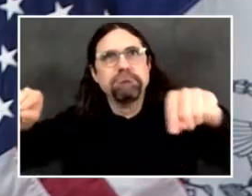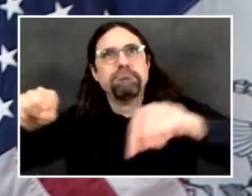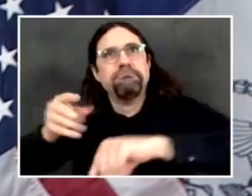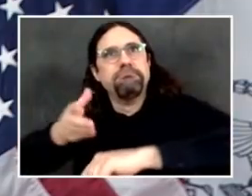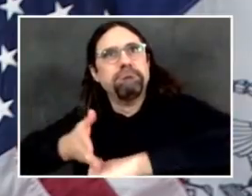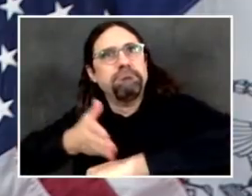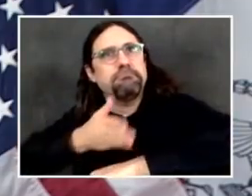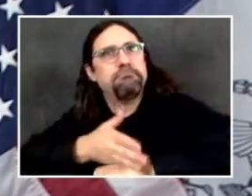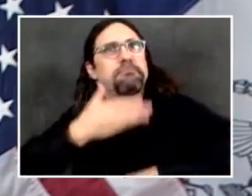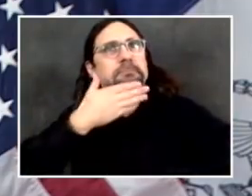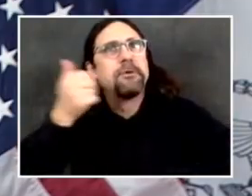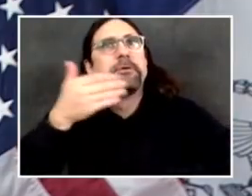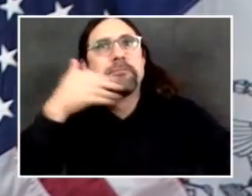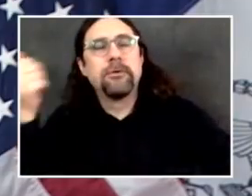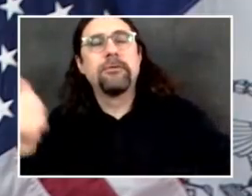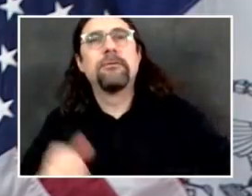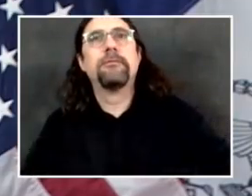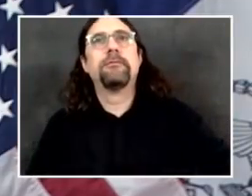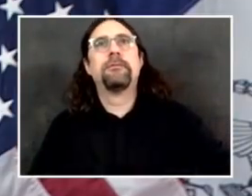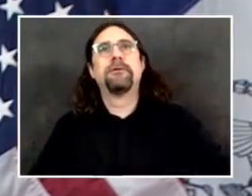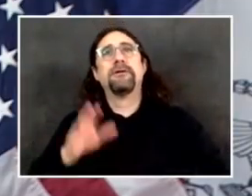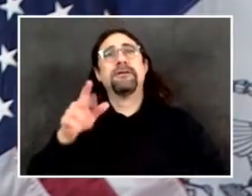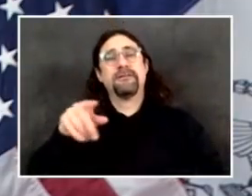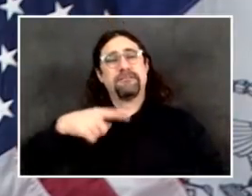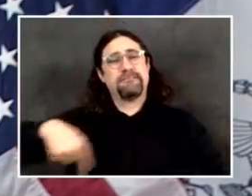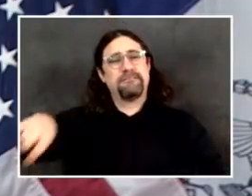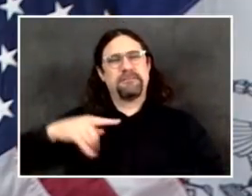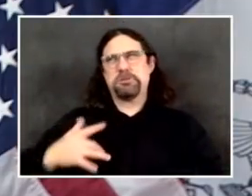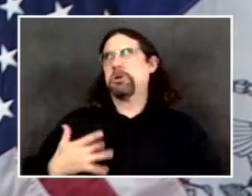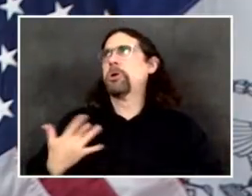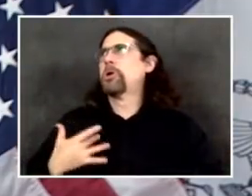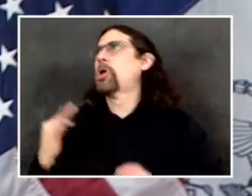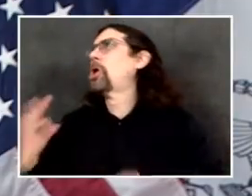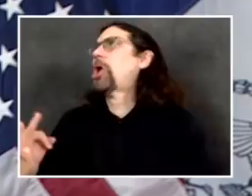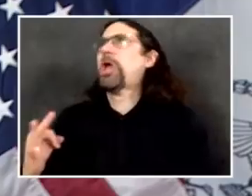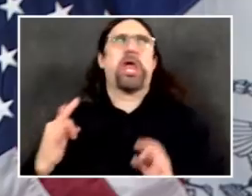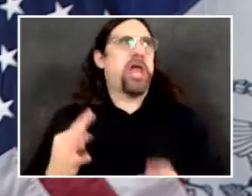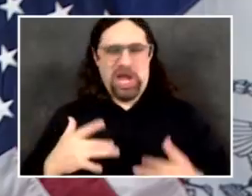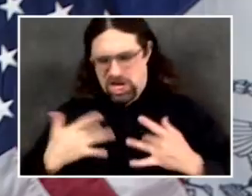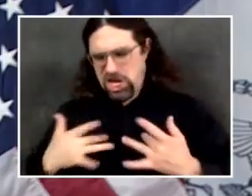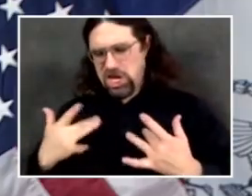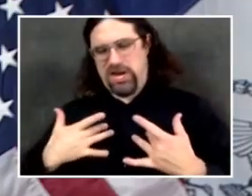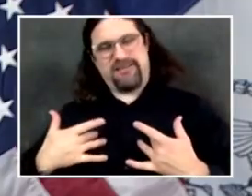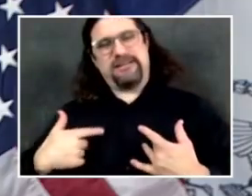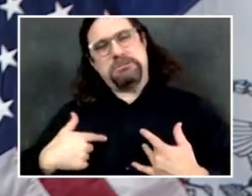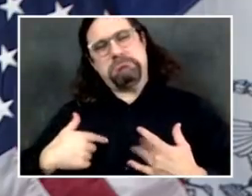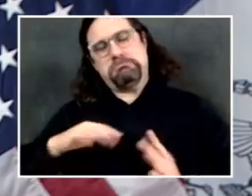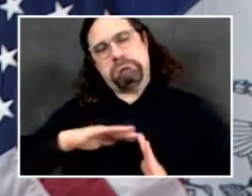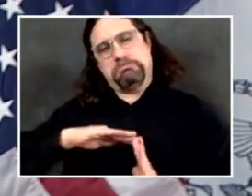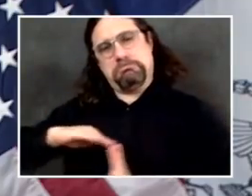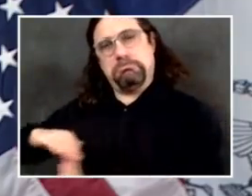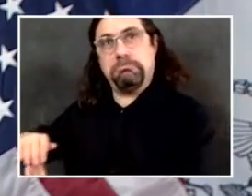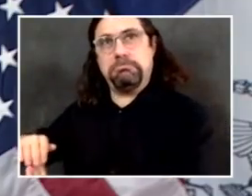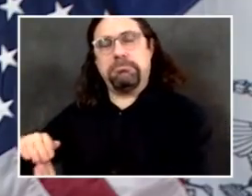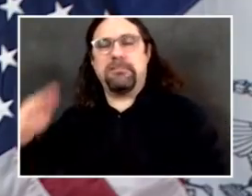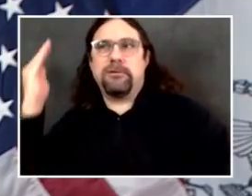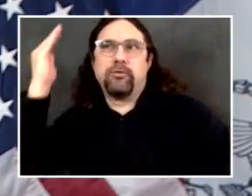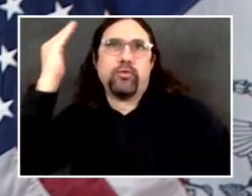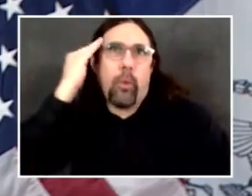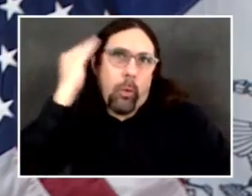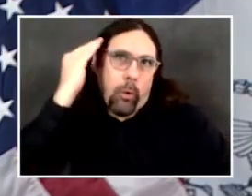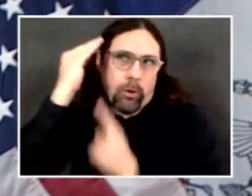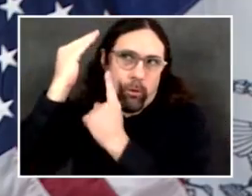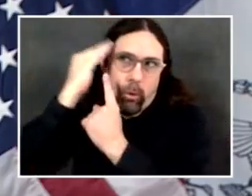you each day that we are making tangible progress so we can get back to that road to something